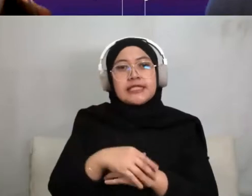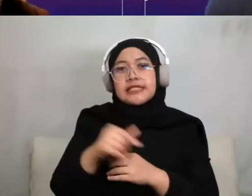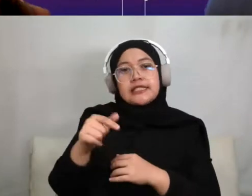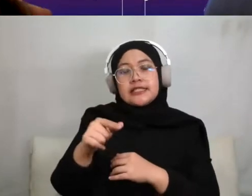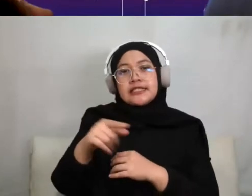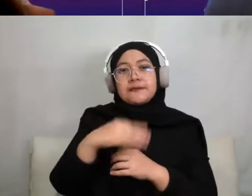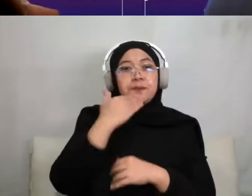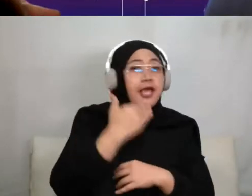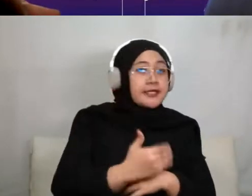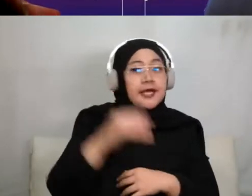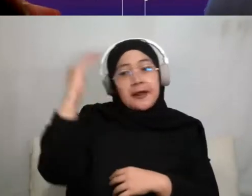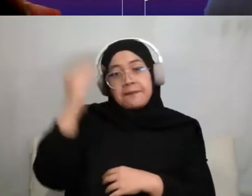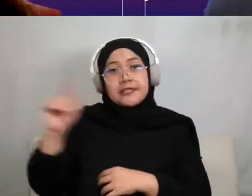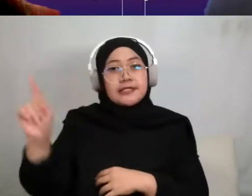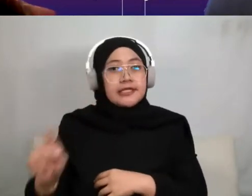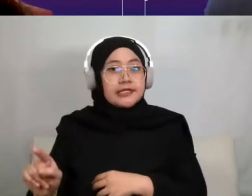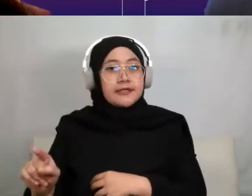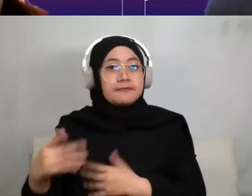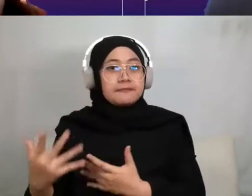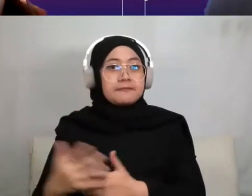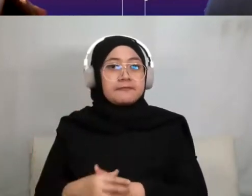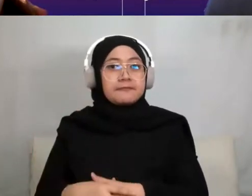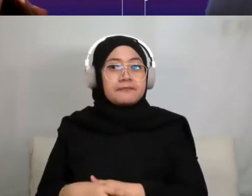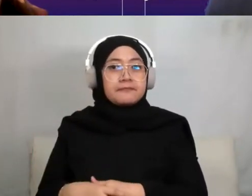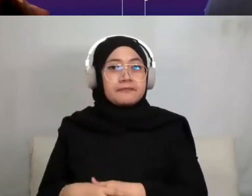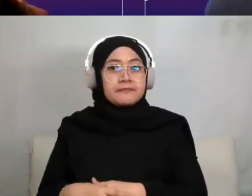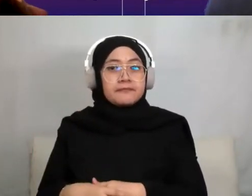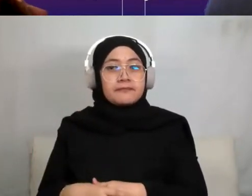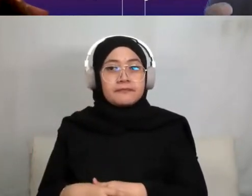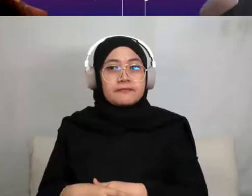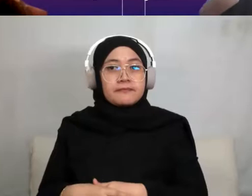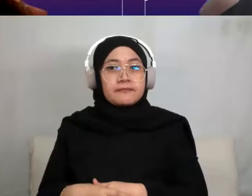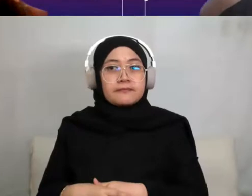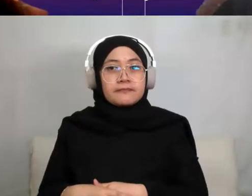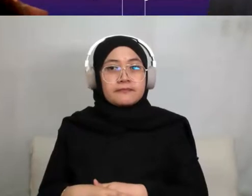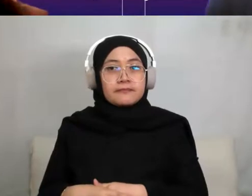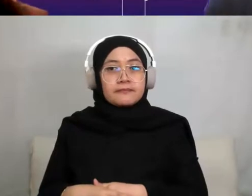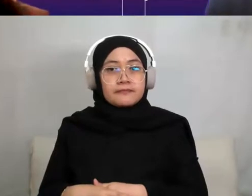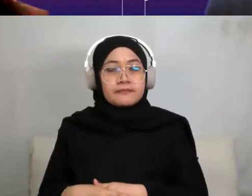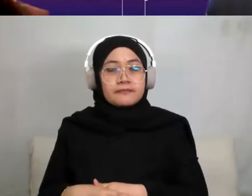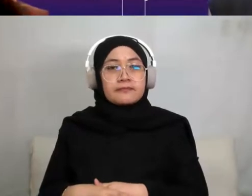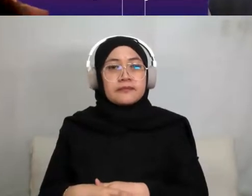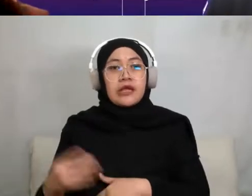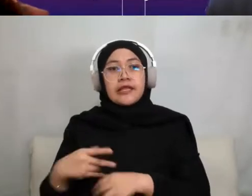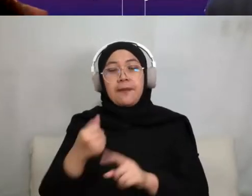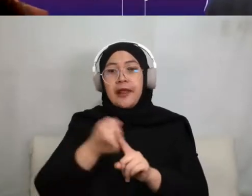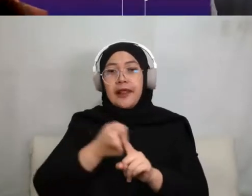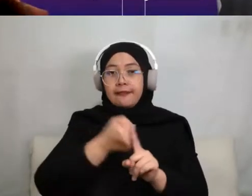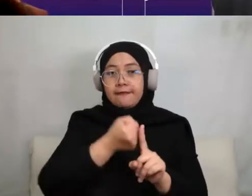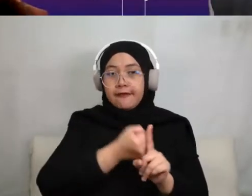for AC and non-AC buses? We strongly advocate to prefer air-conditioned buses